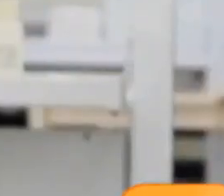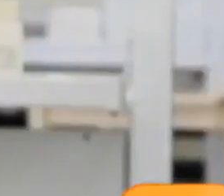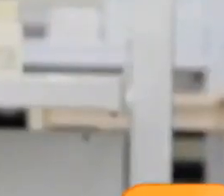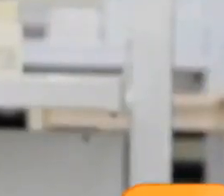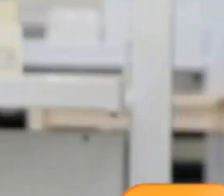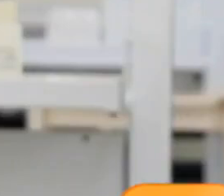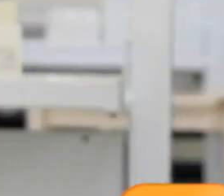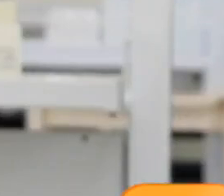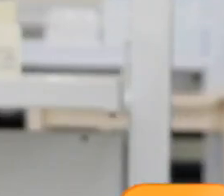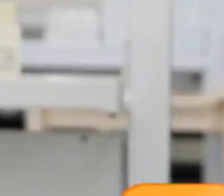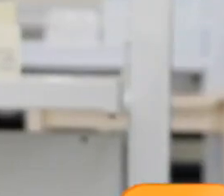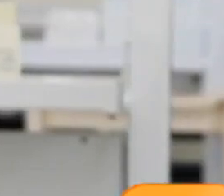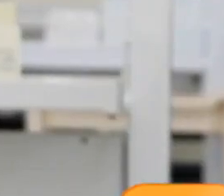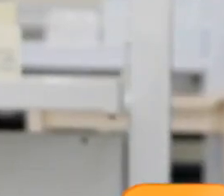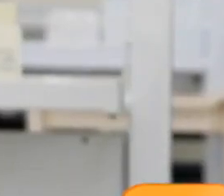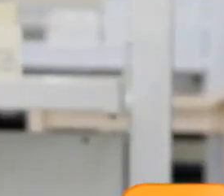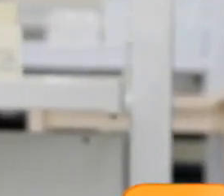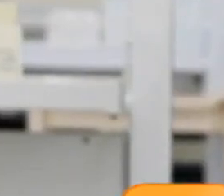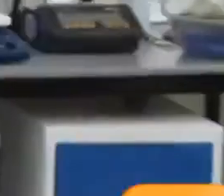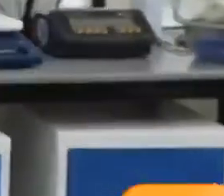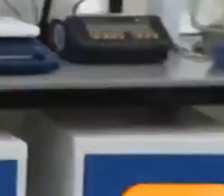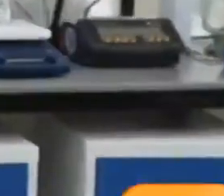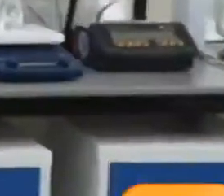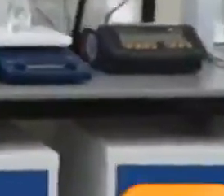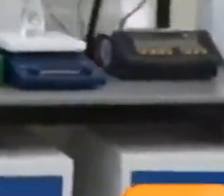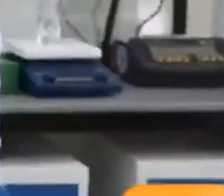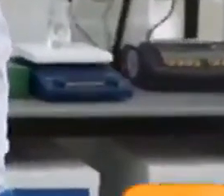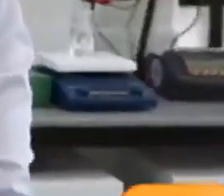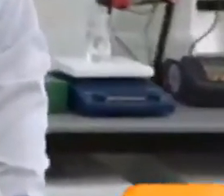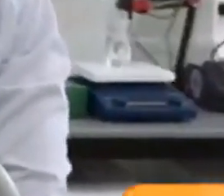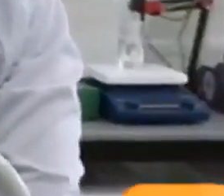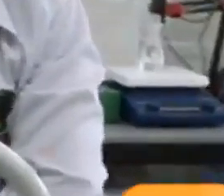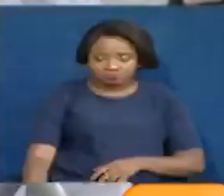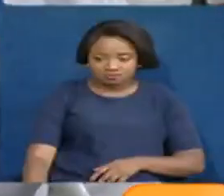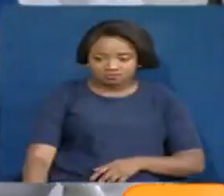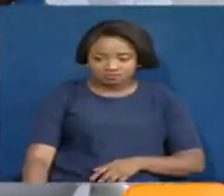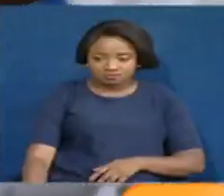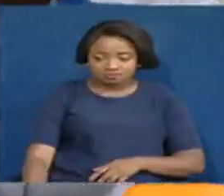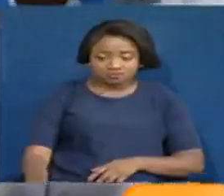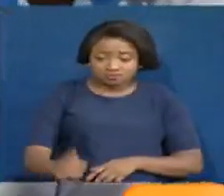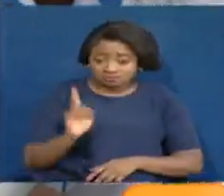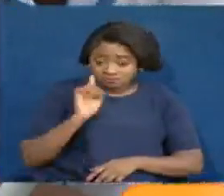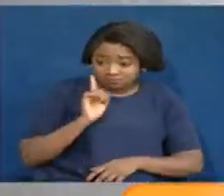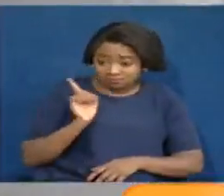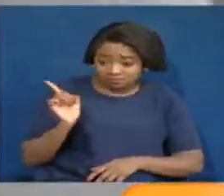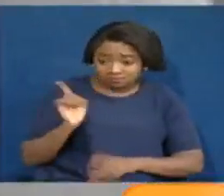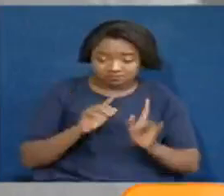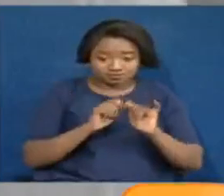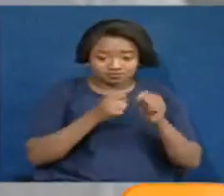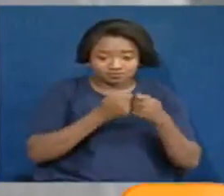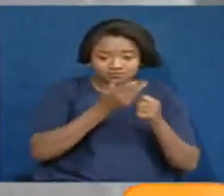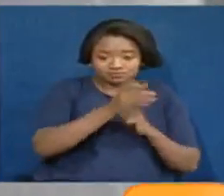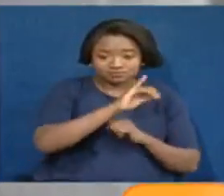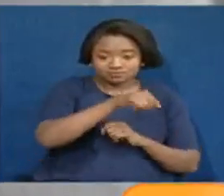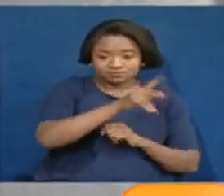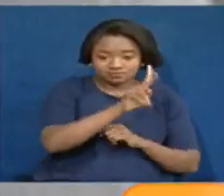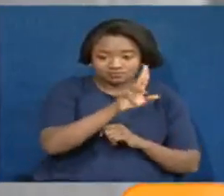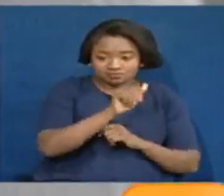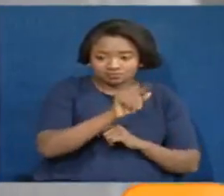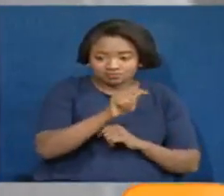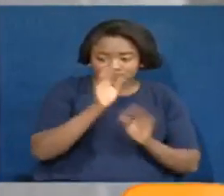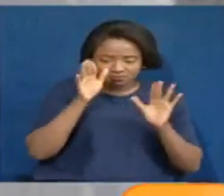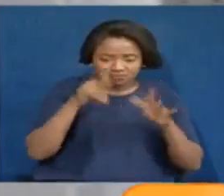Dr. Paul Kinoti and his team are busy. This team is specializing in unconventional farming methods, focusing on snail farming